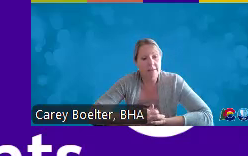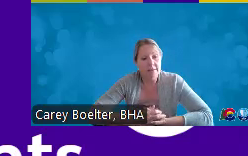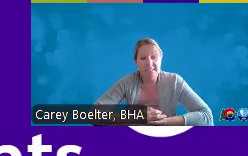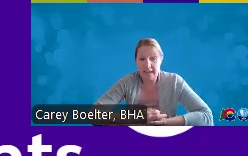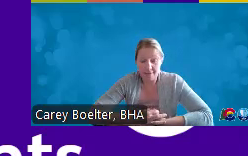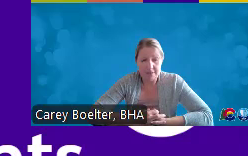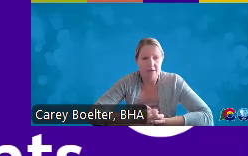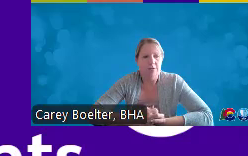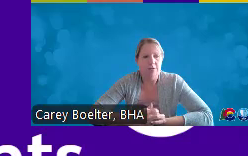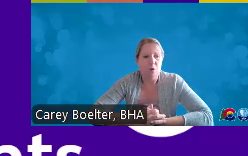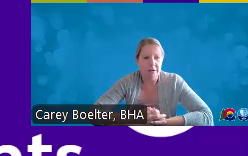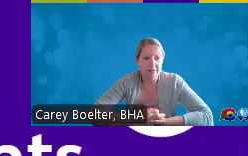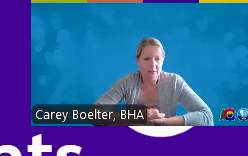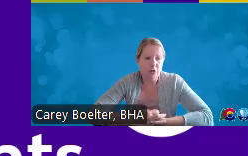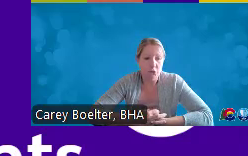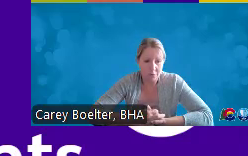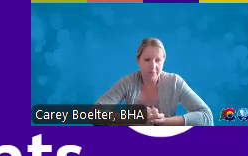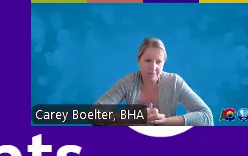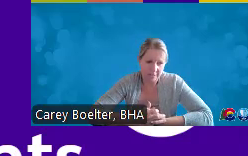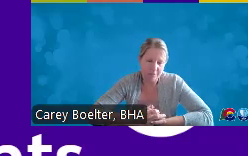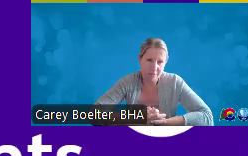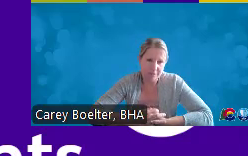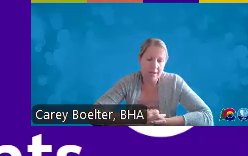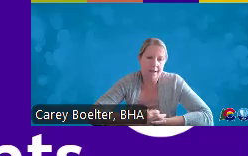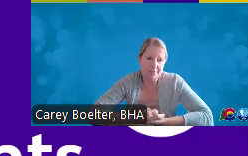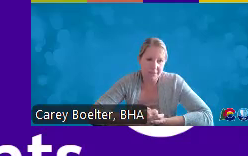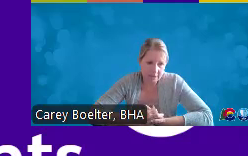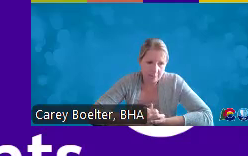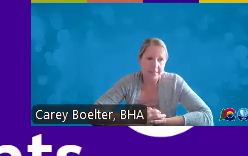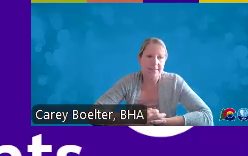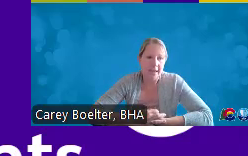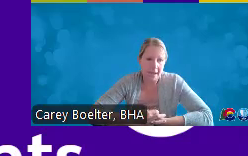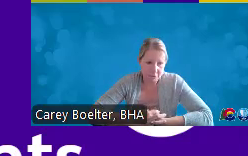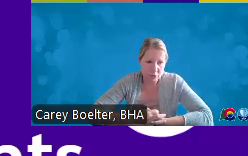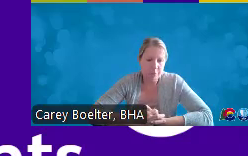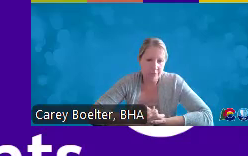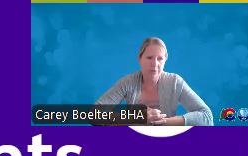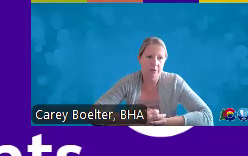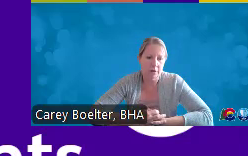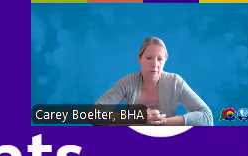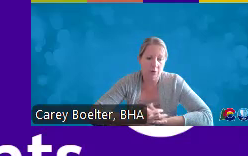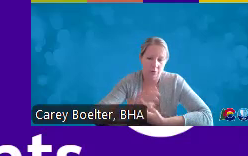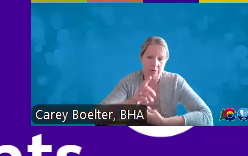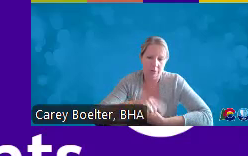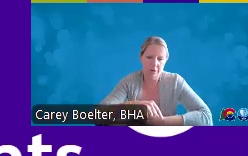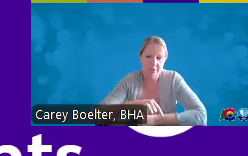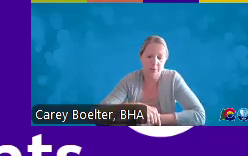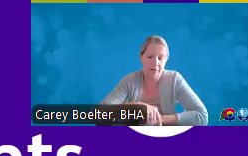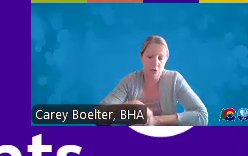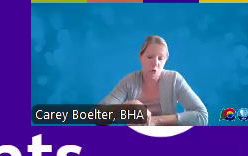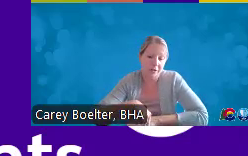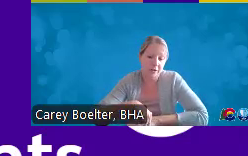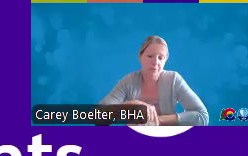is staffing the walk-in center doing the assessments, at this time they have to complete the